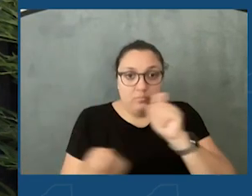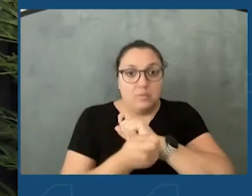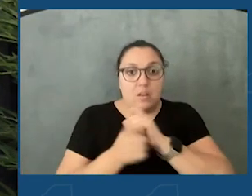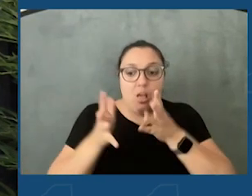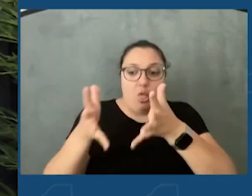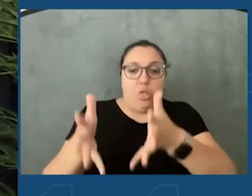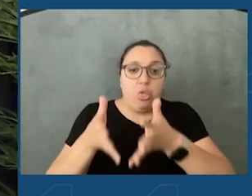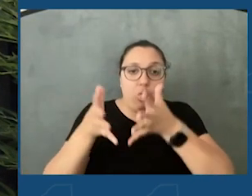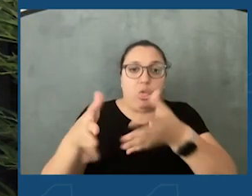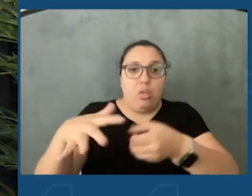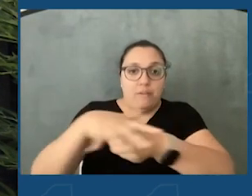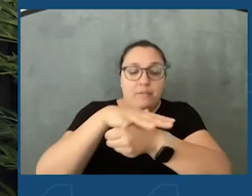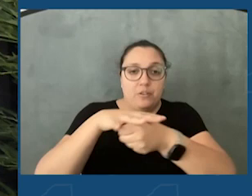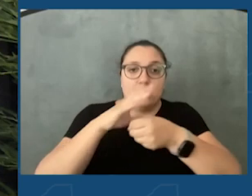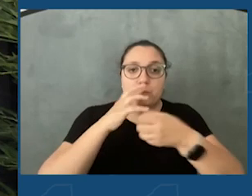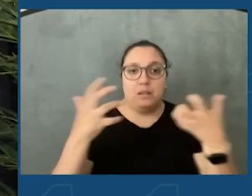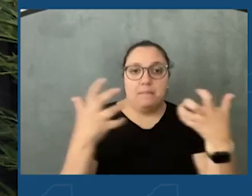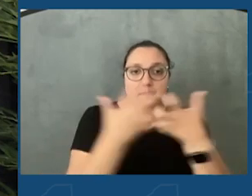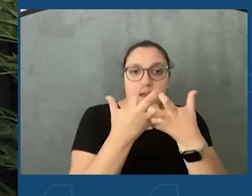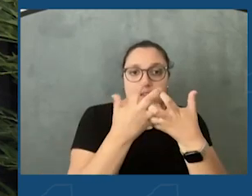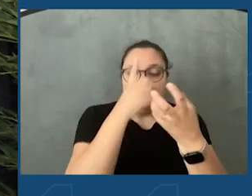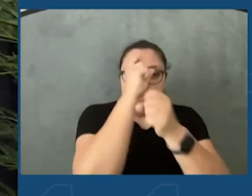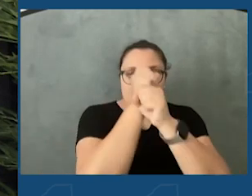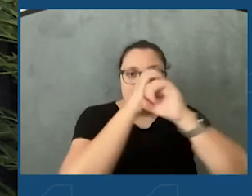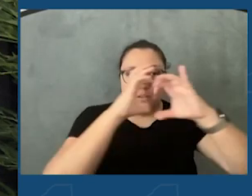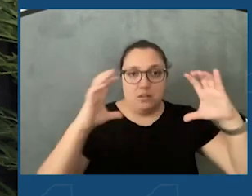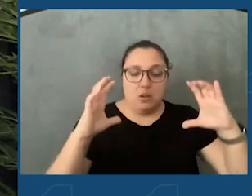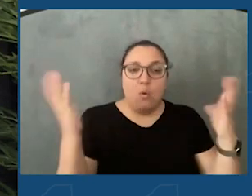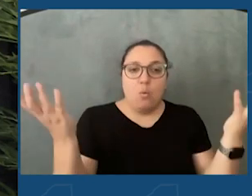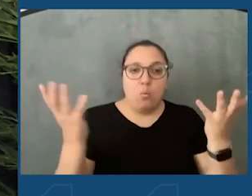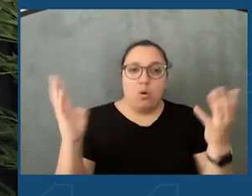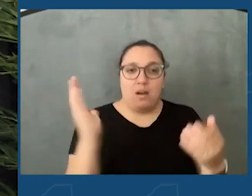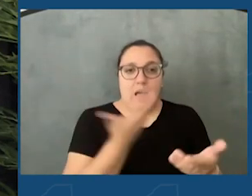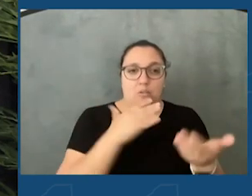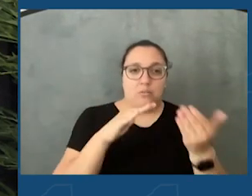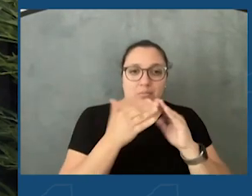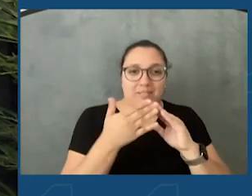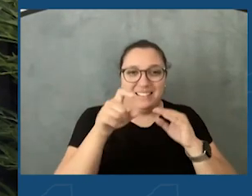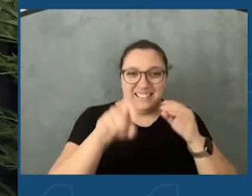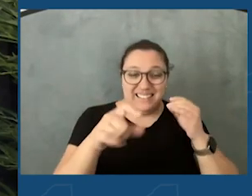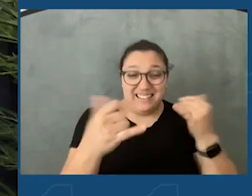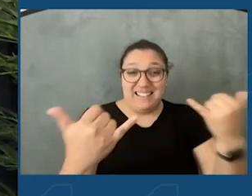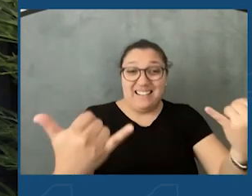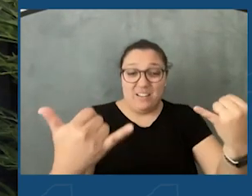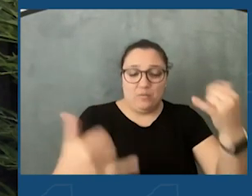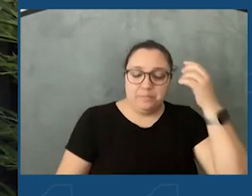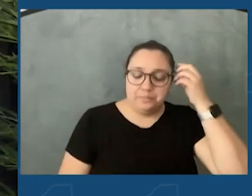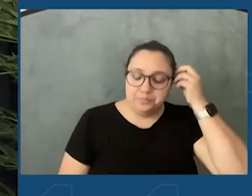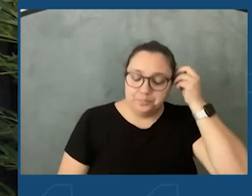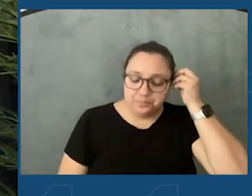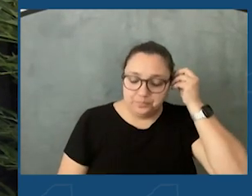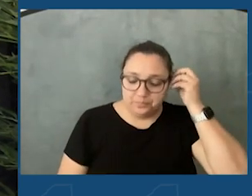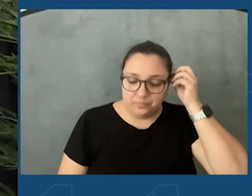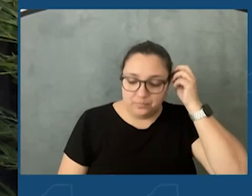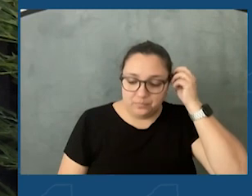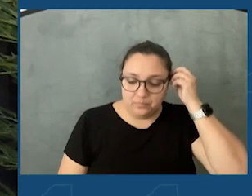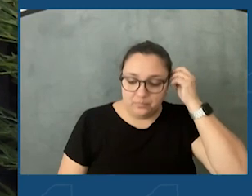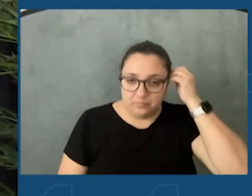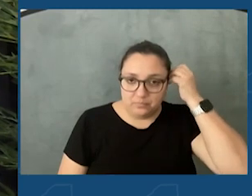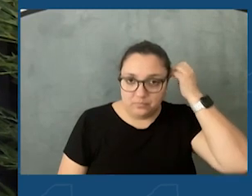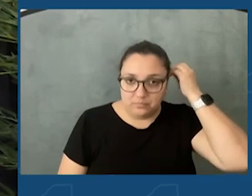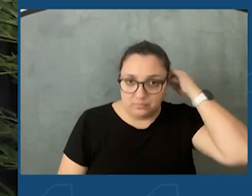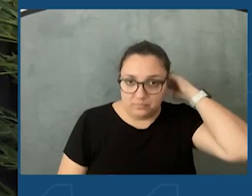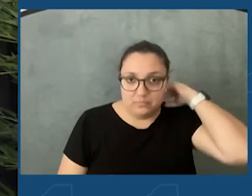line with the vision of what our communities need now. This site holds